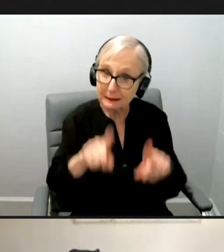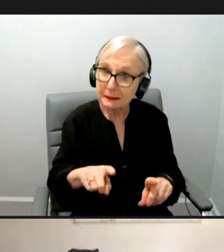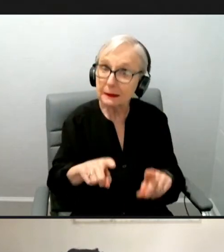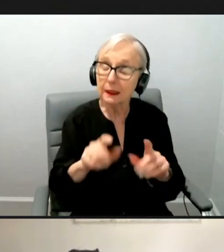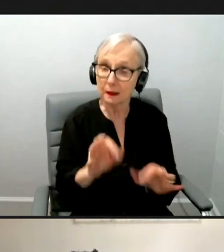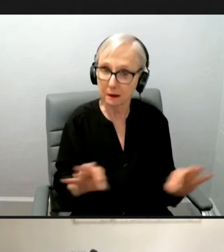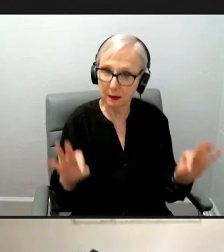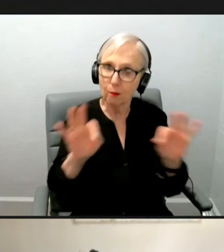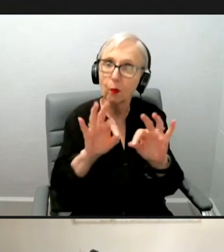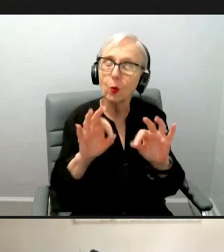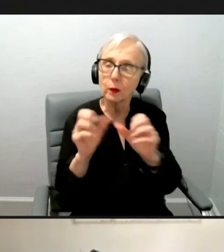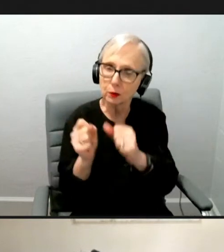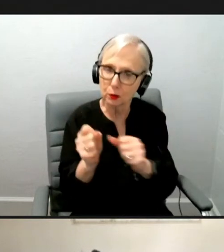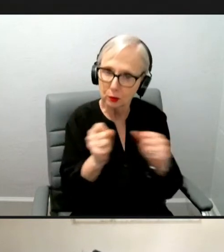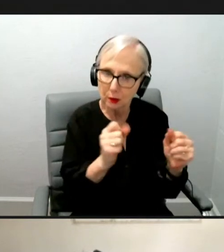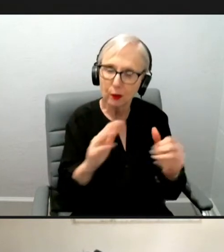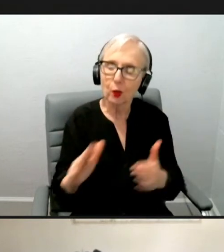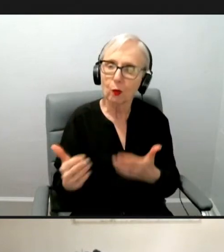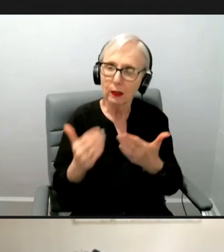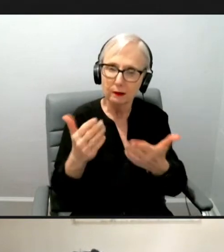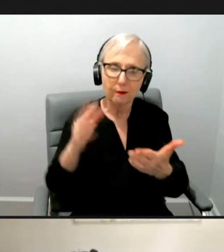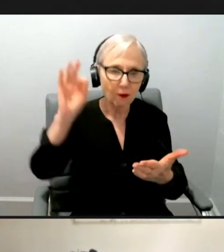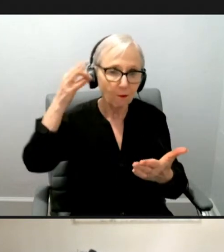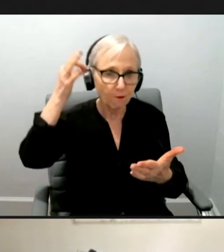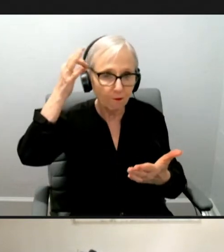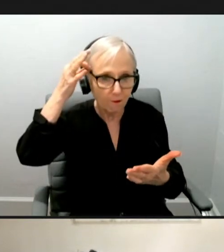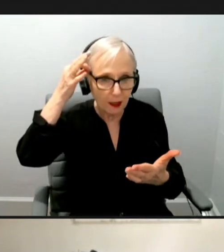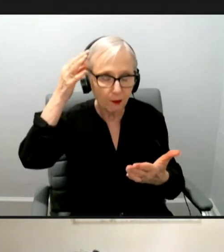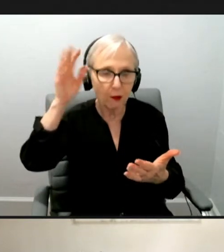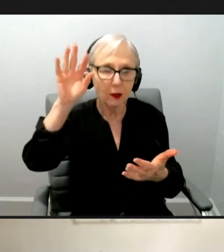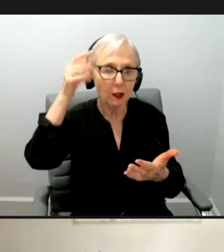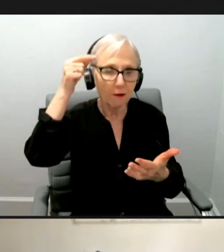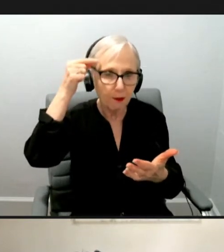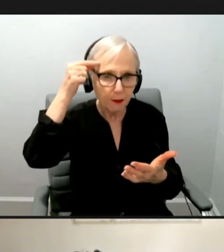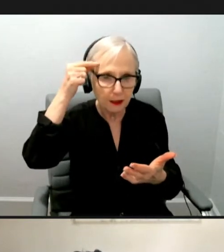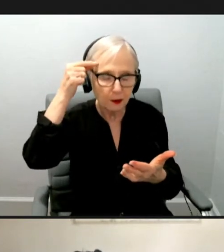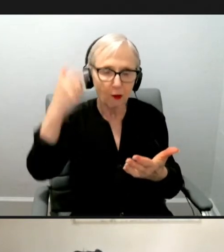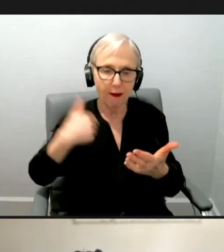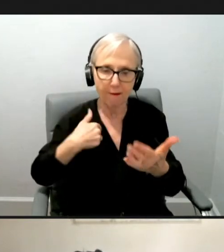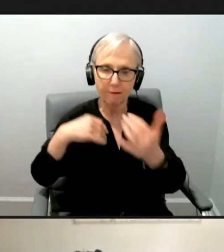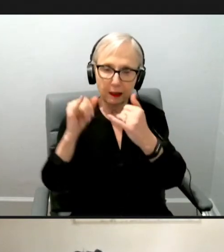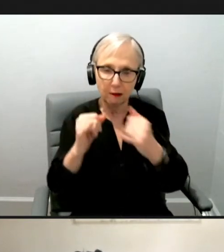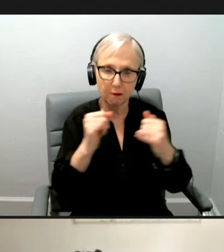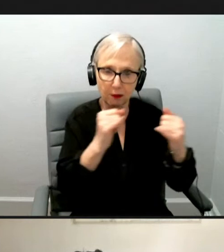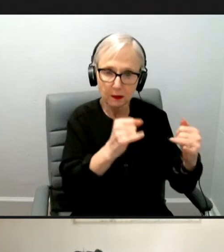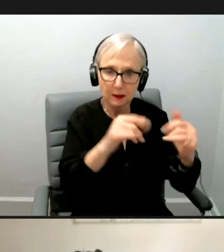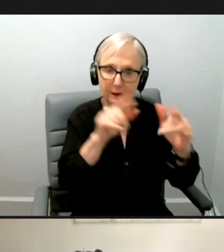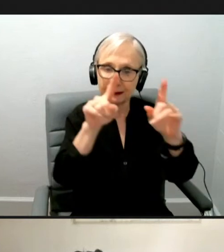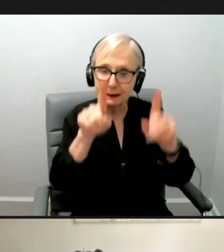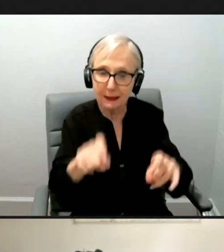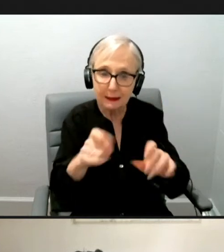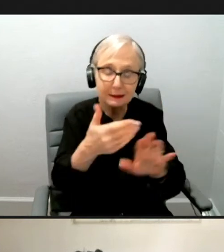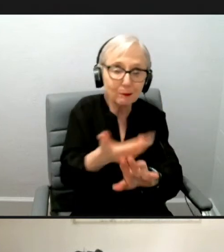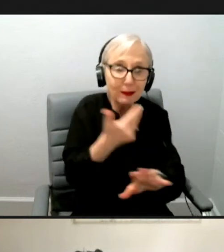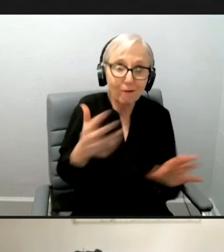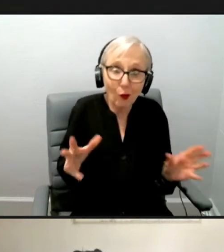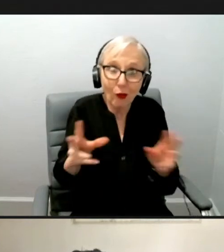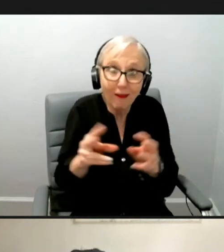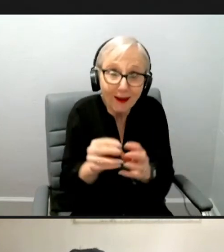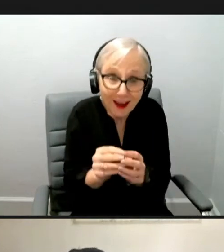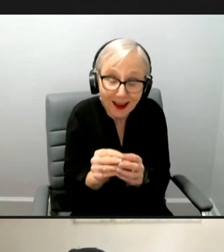there's recommendations from the federal government to have individuals test before